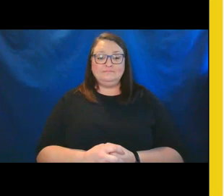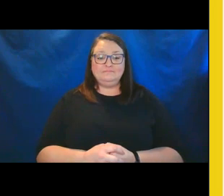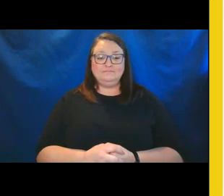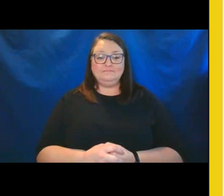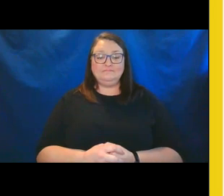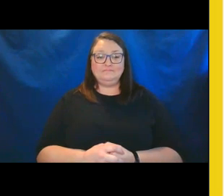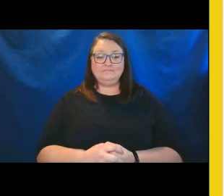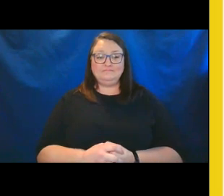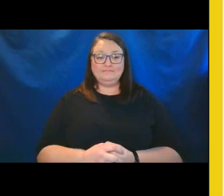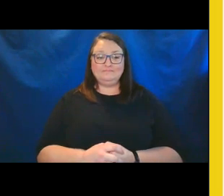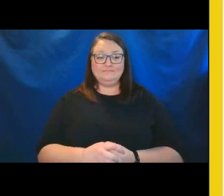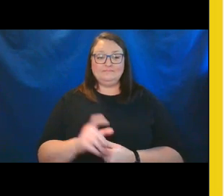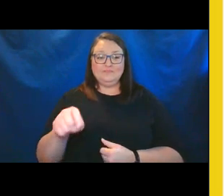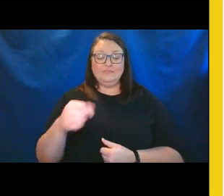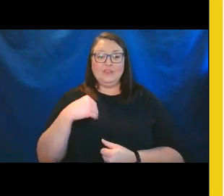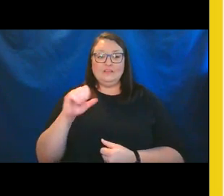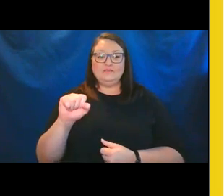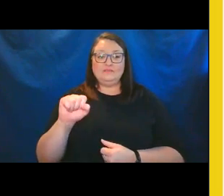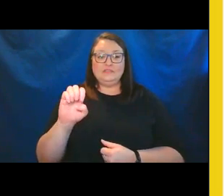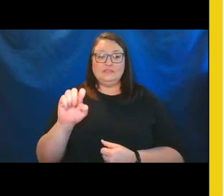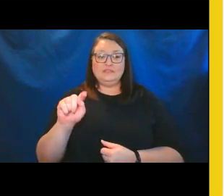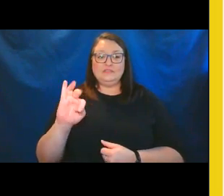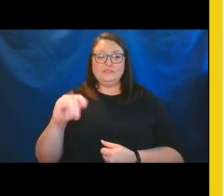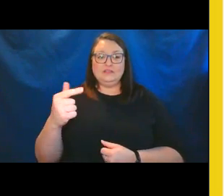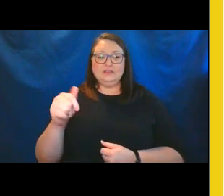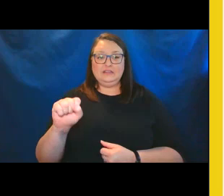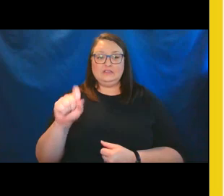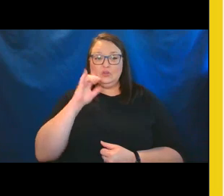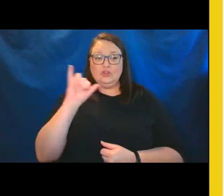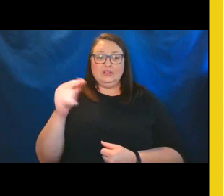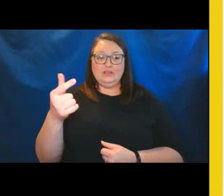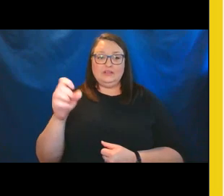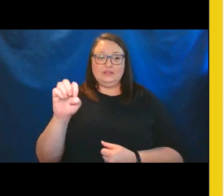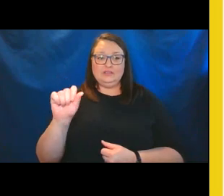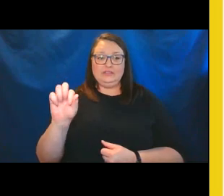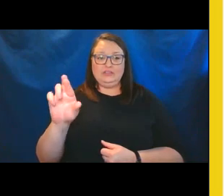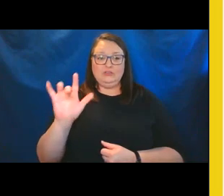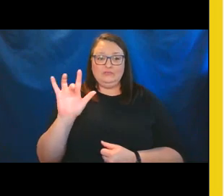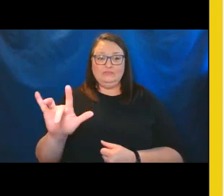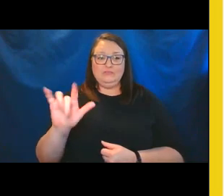So you should have a settings button that'll look like a gear, and you can click on audio.